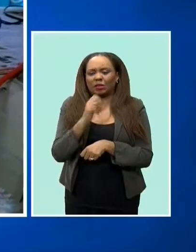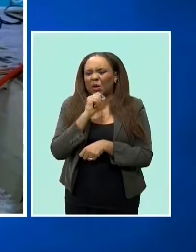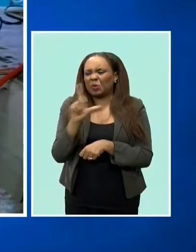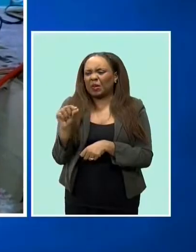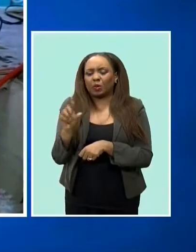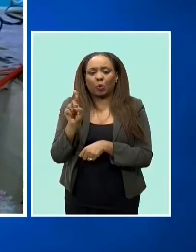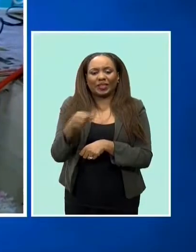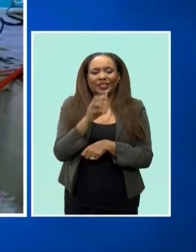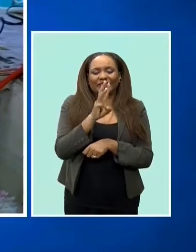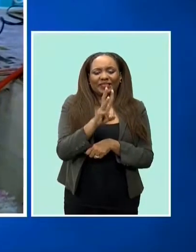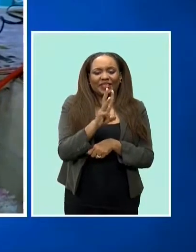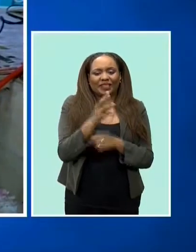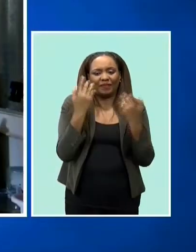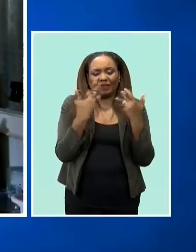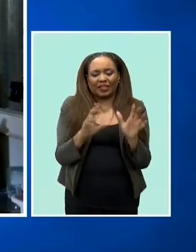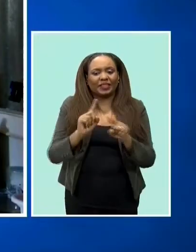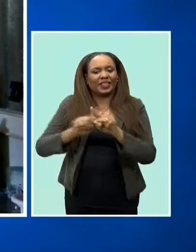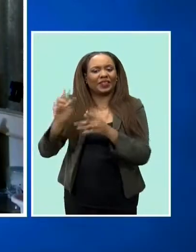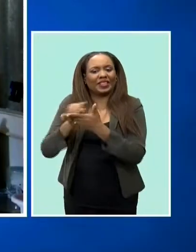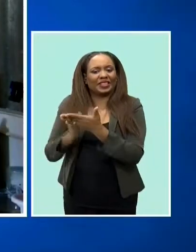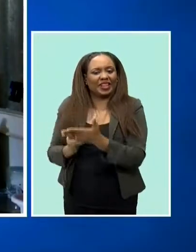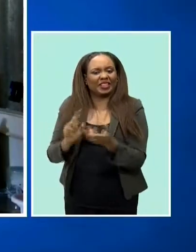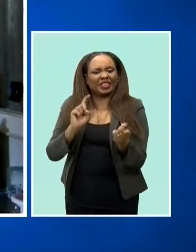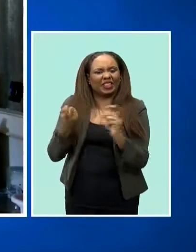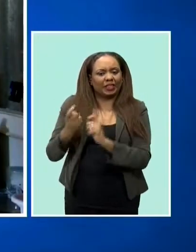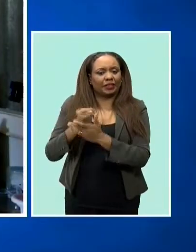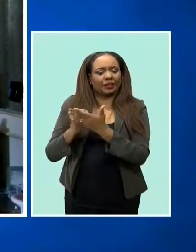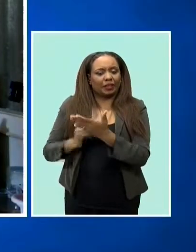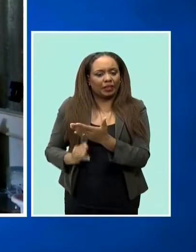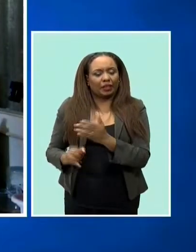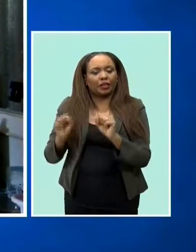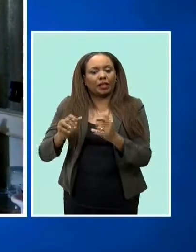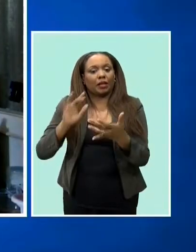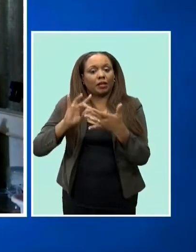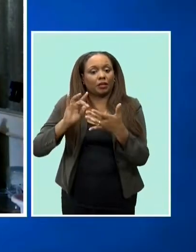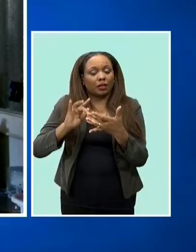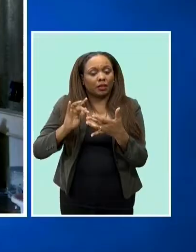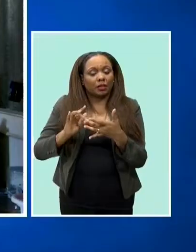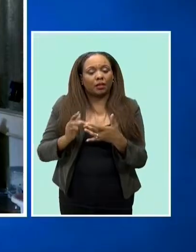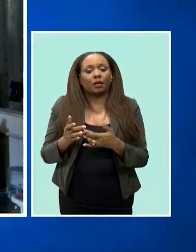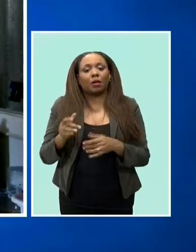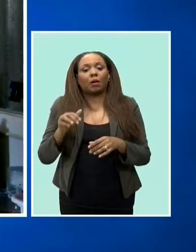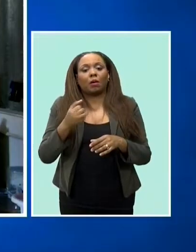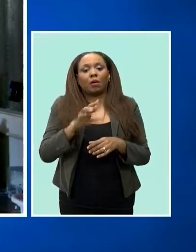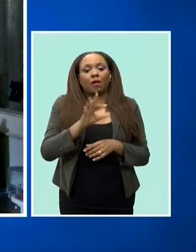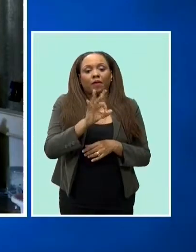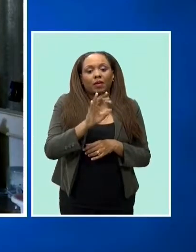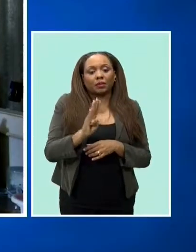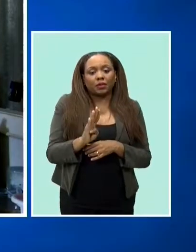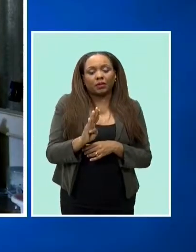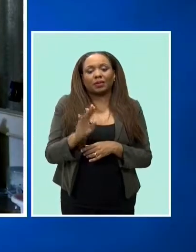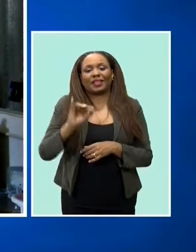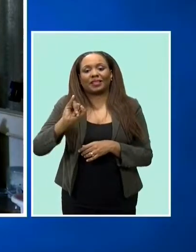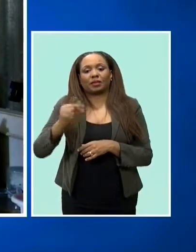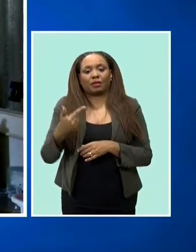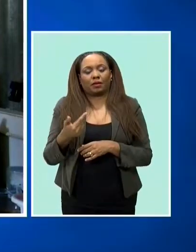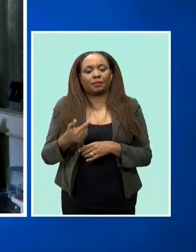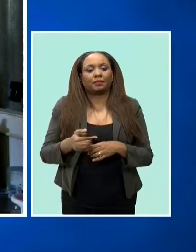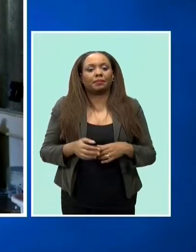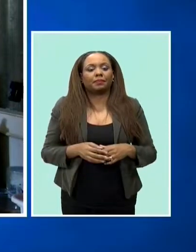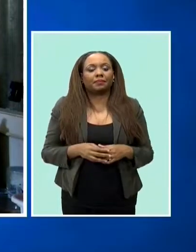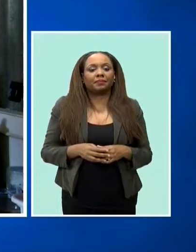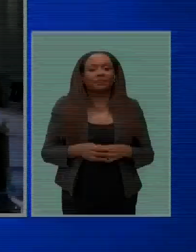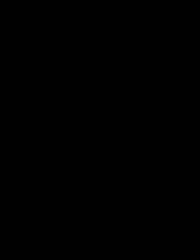can contact Jacoria Designs at 834-4721 and also find them on Facebook and Instagram.